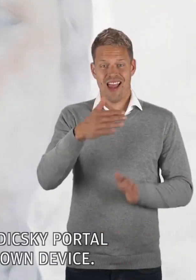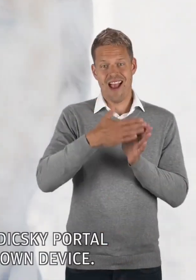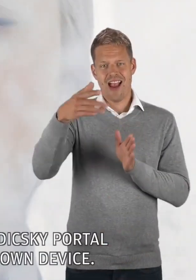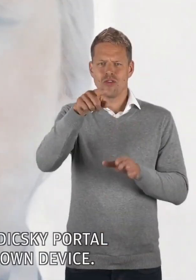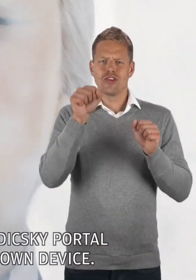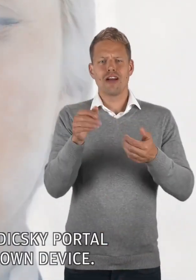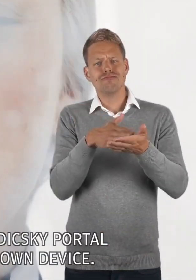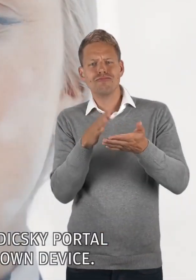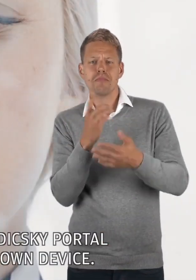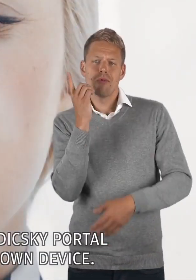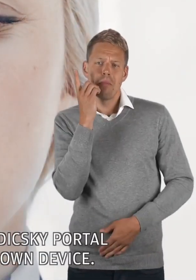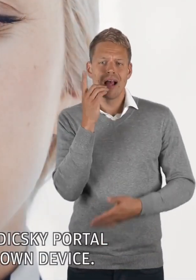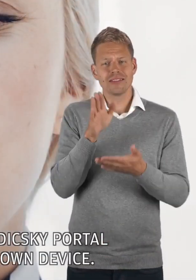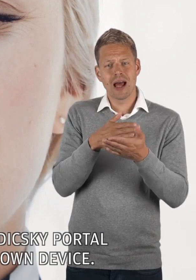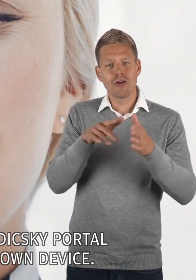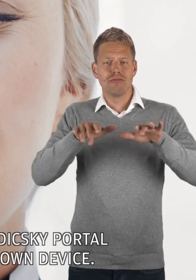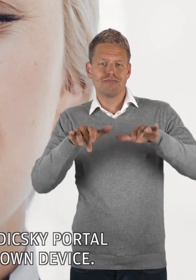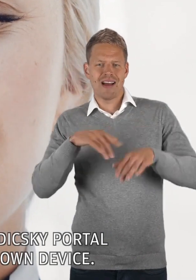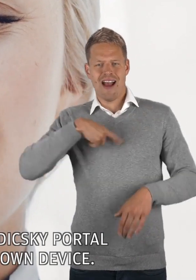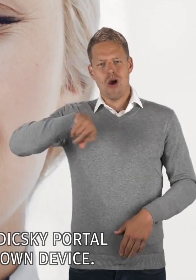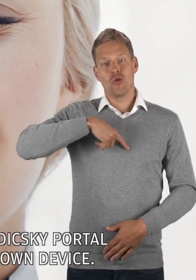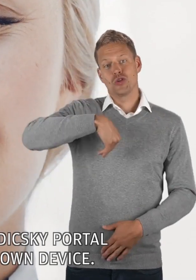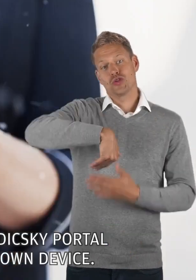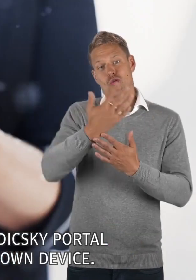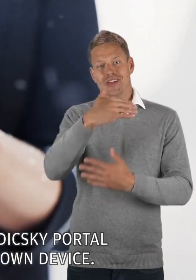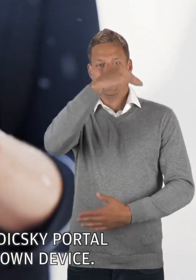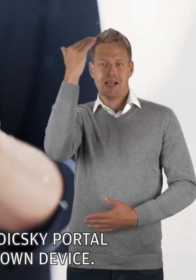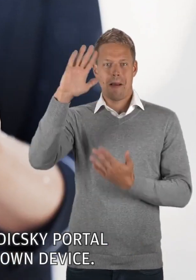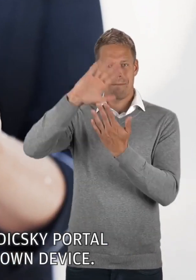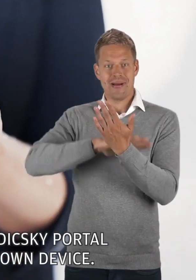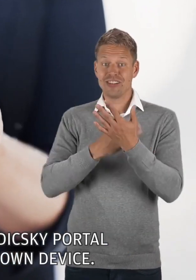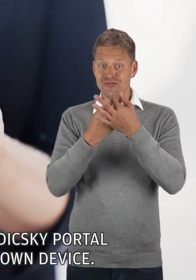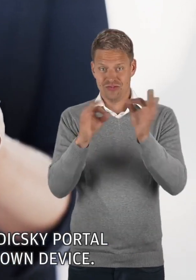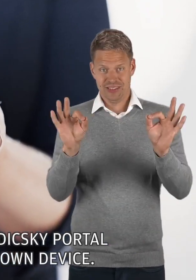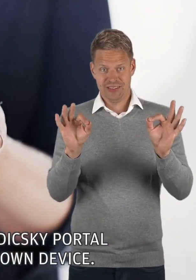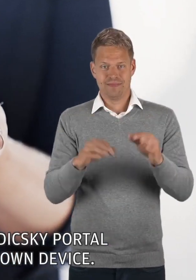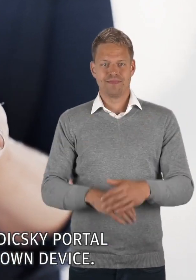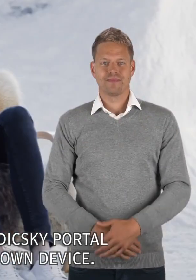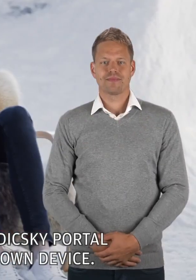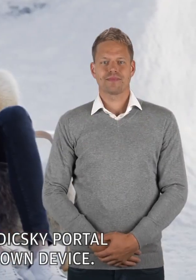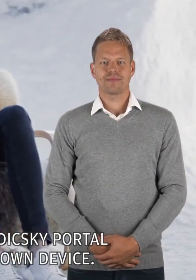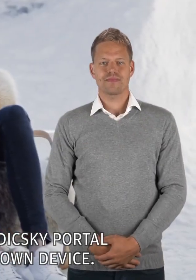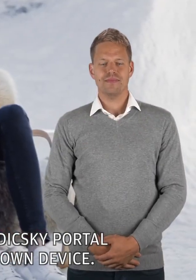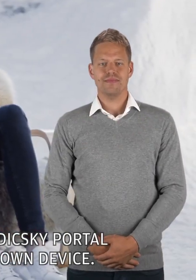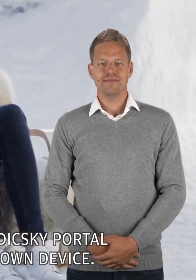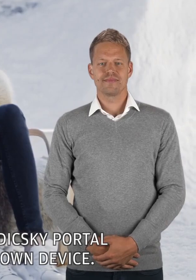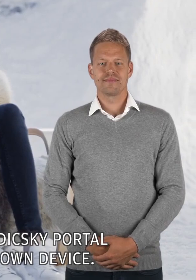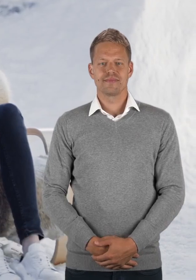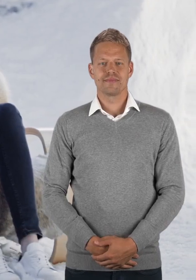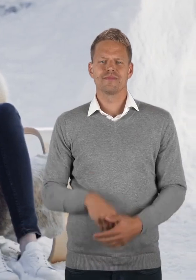You can access the complimentary Nordic Sky portal anytime during the flight from your own device.